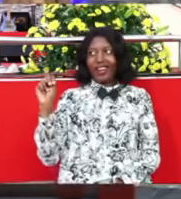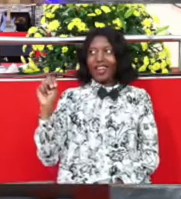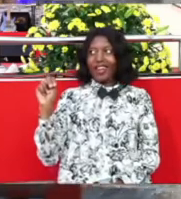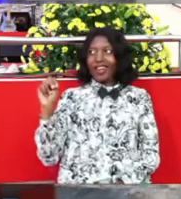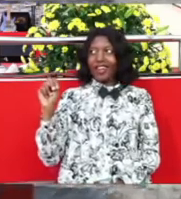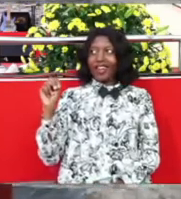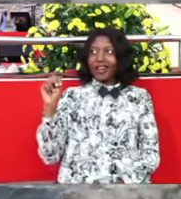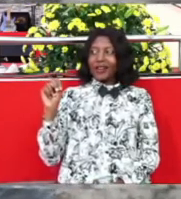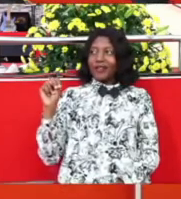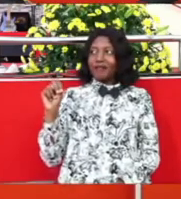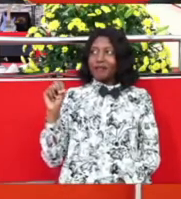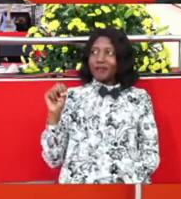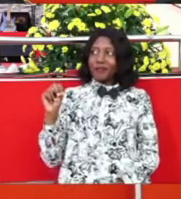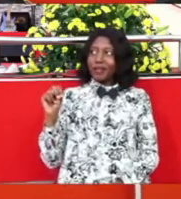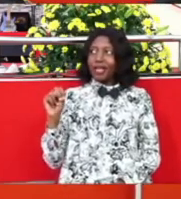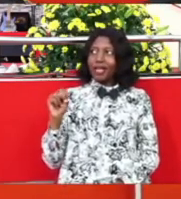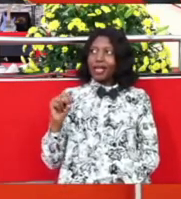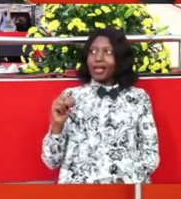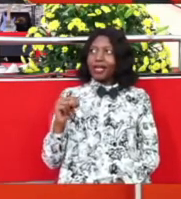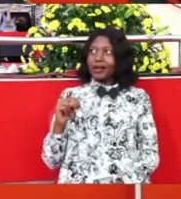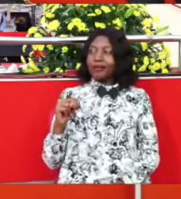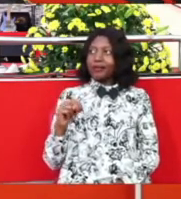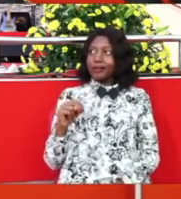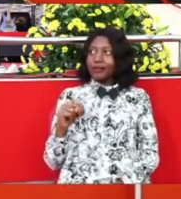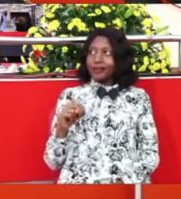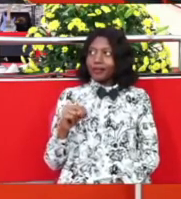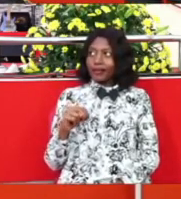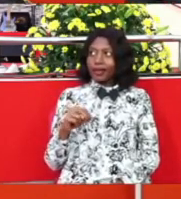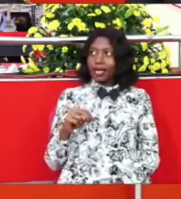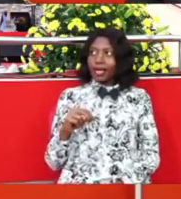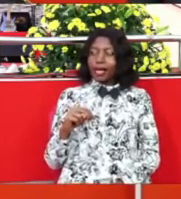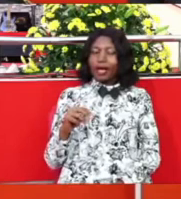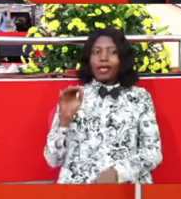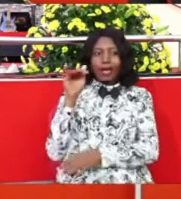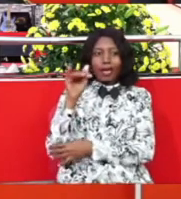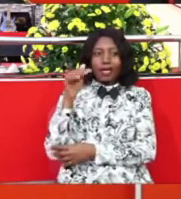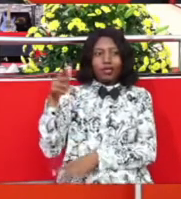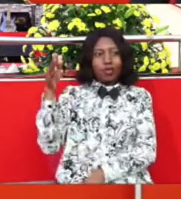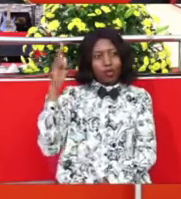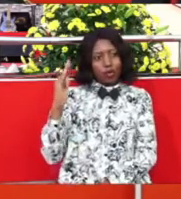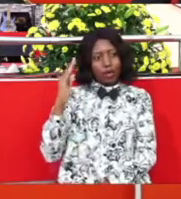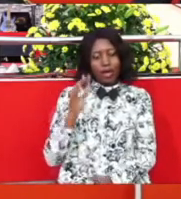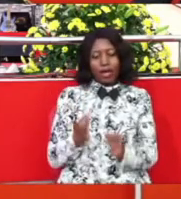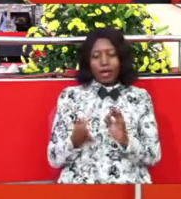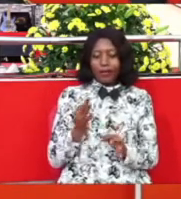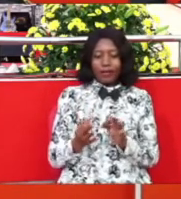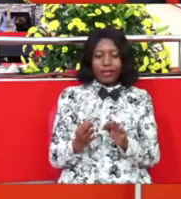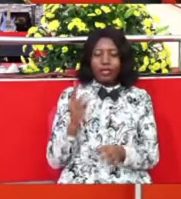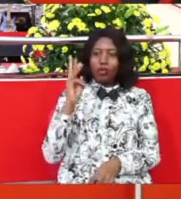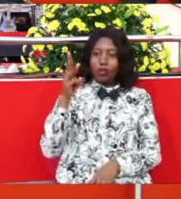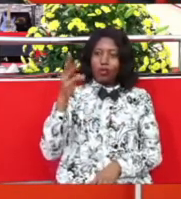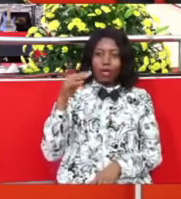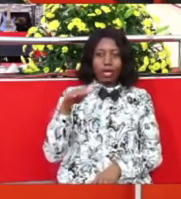Aha, mkeka akaiwekea kwa lile jiwe. And then he was telling God, kama ni mapenzi yako huku kote kuwe